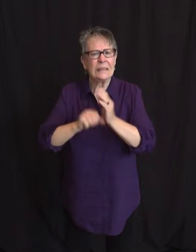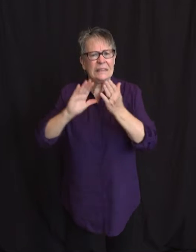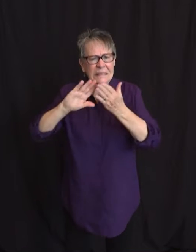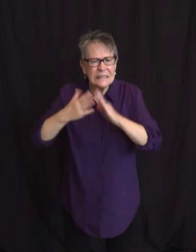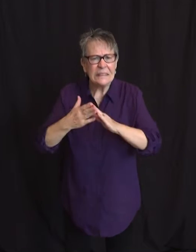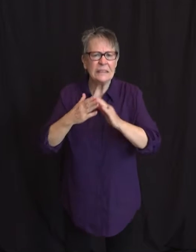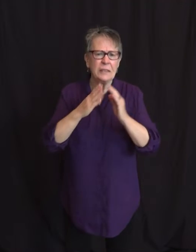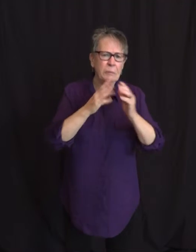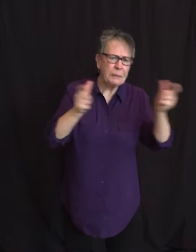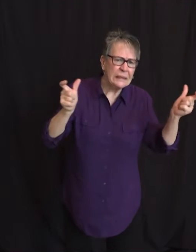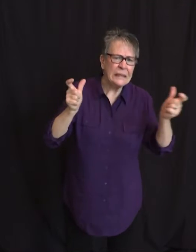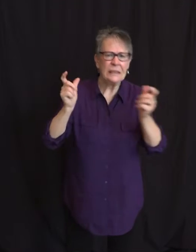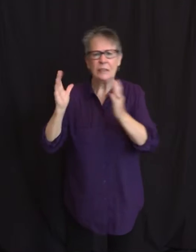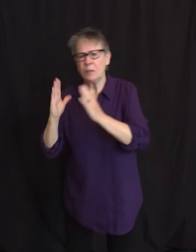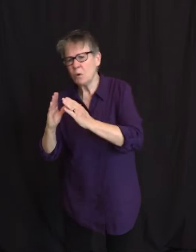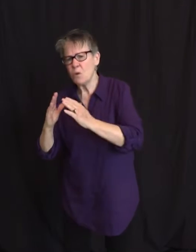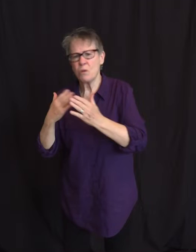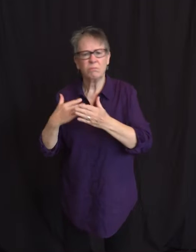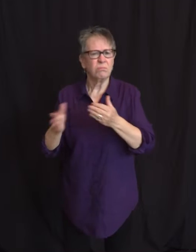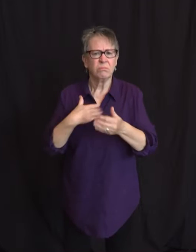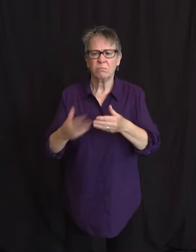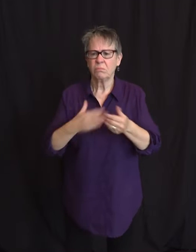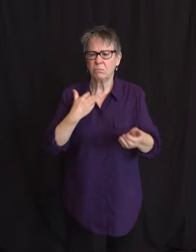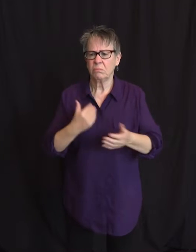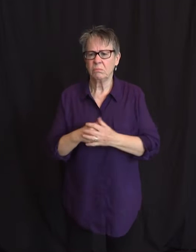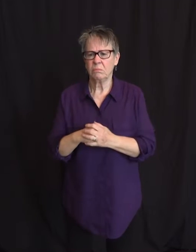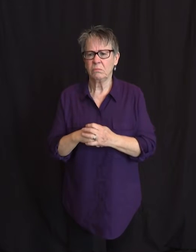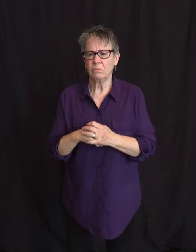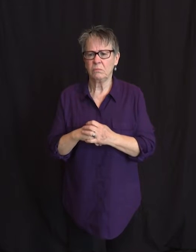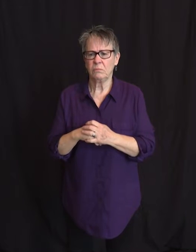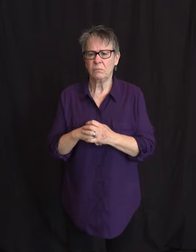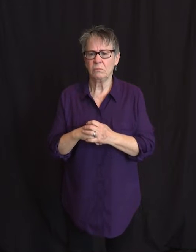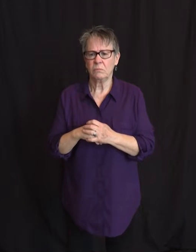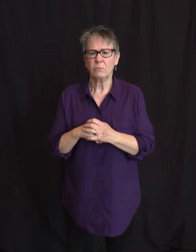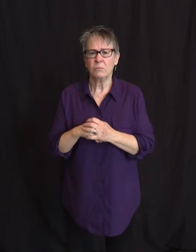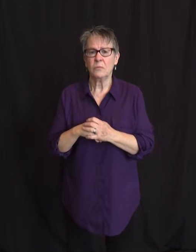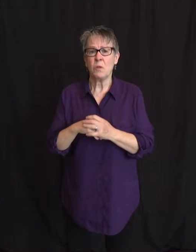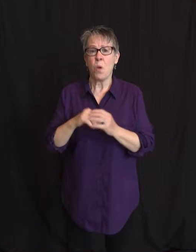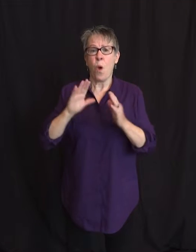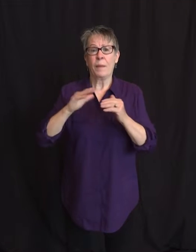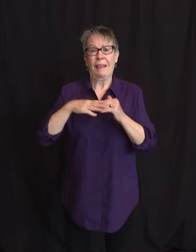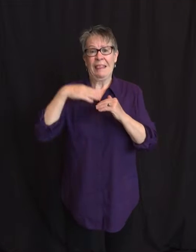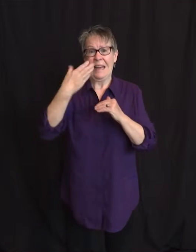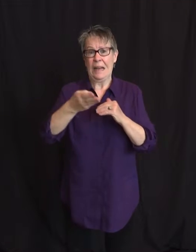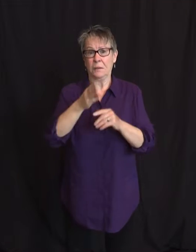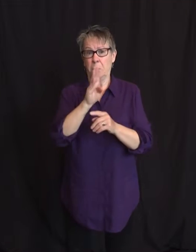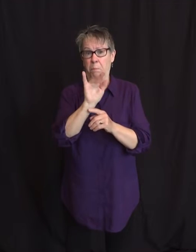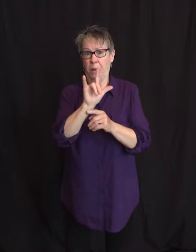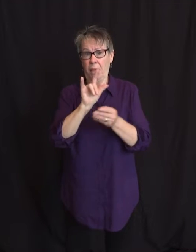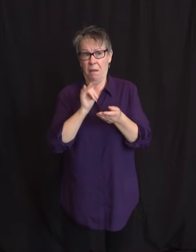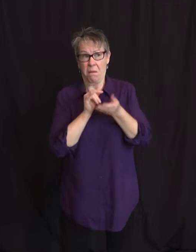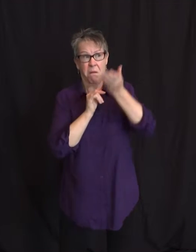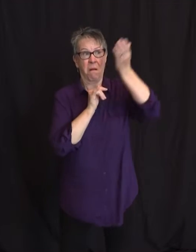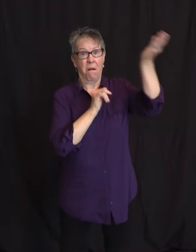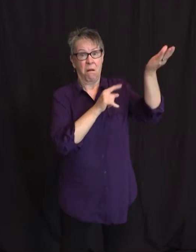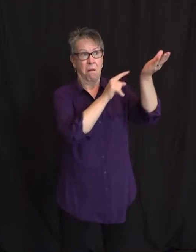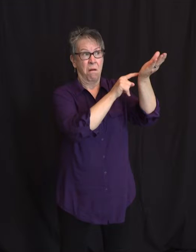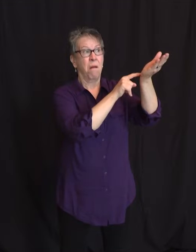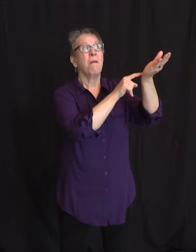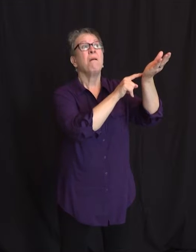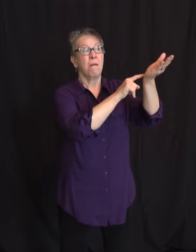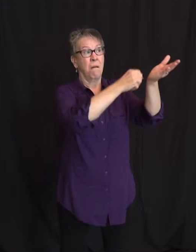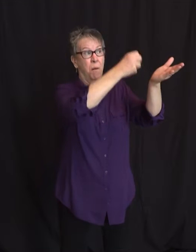but I believe the next bill that will go to the President for his signature. We owe this to everybody who is making a sacrifice right